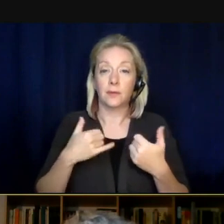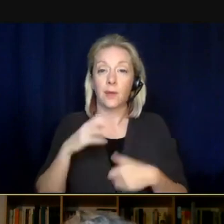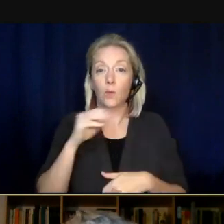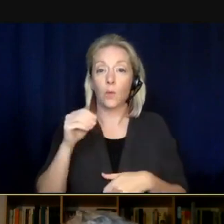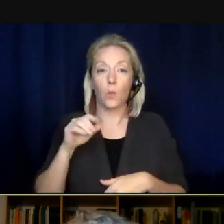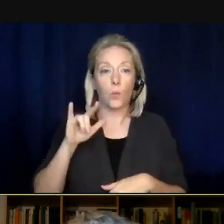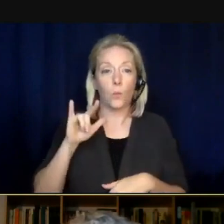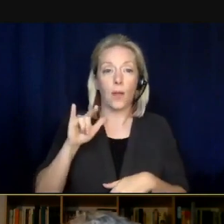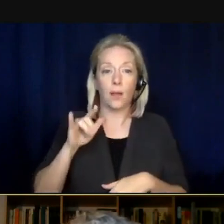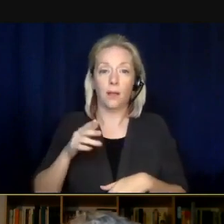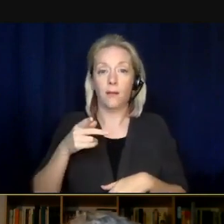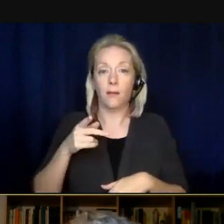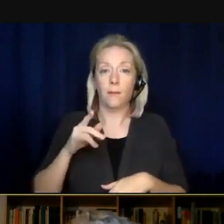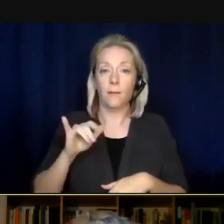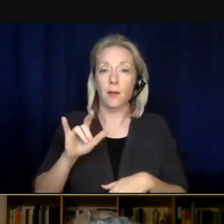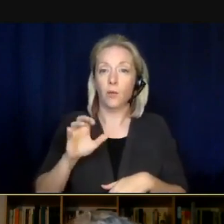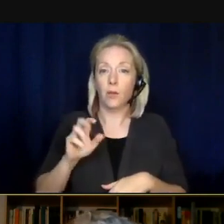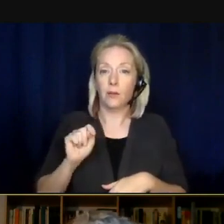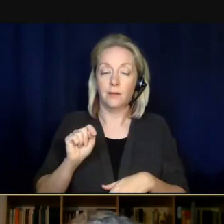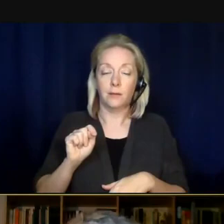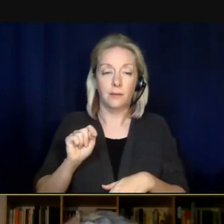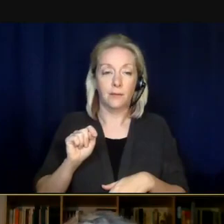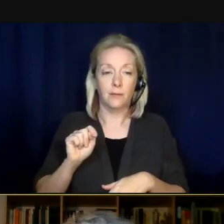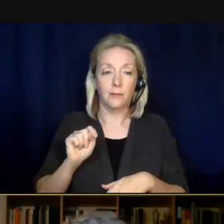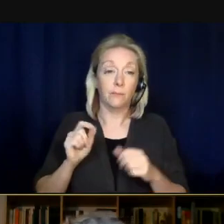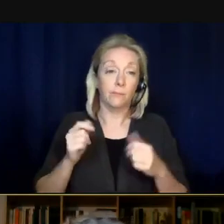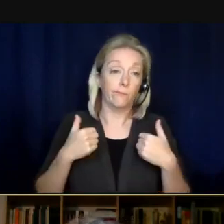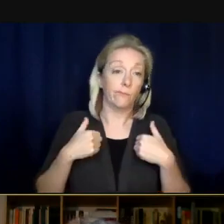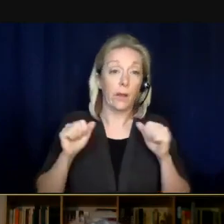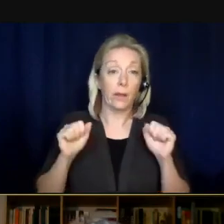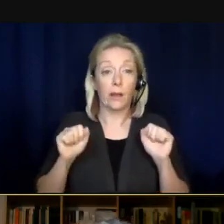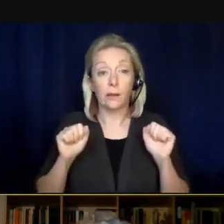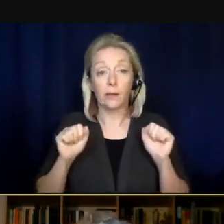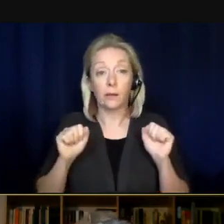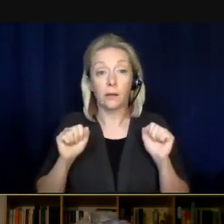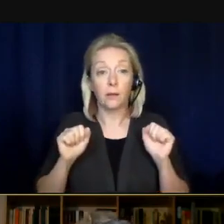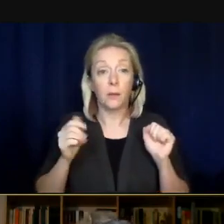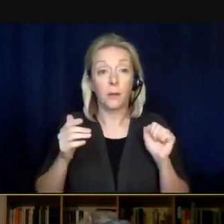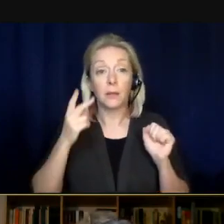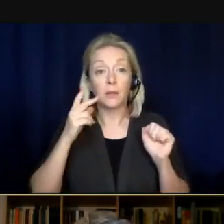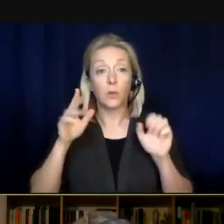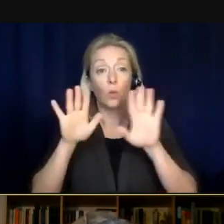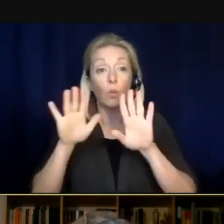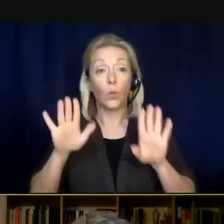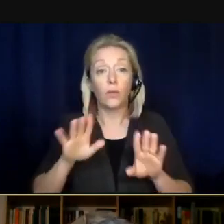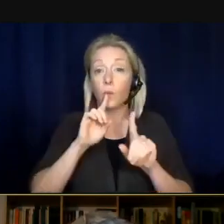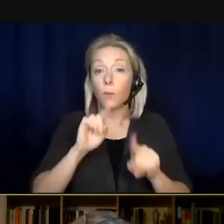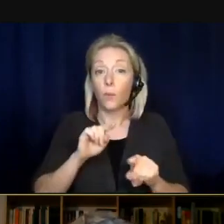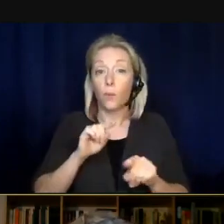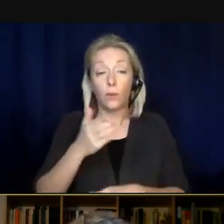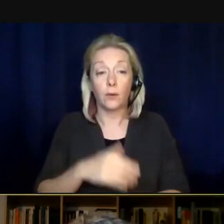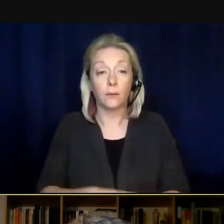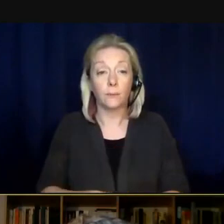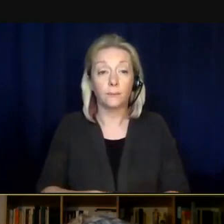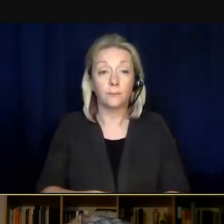co-pilot. I can maybe see a weather report. So you notice